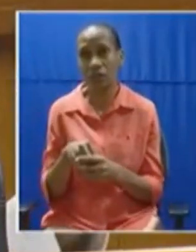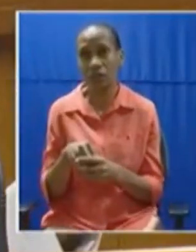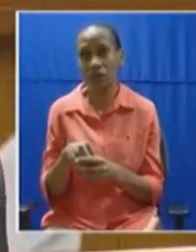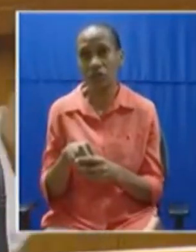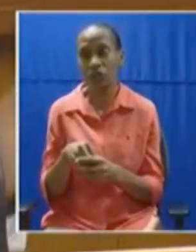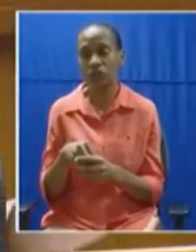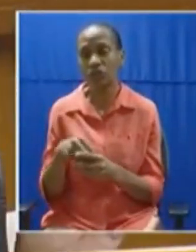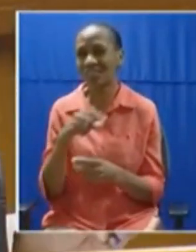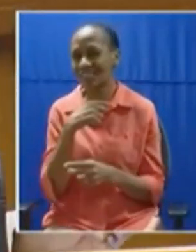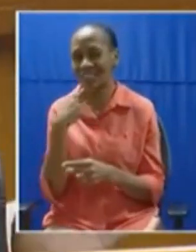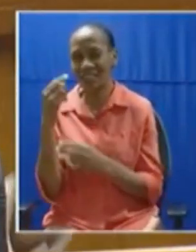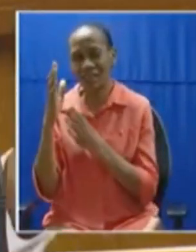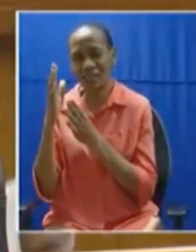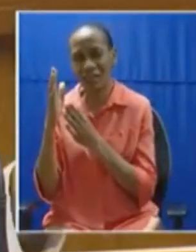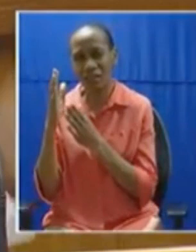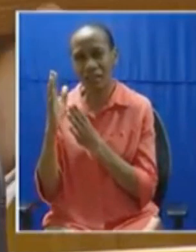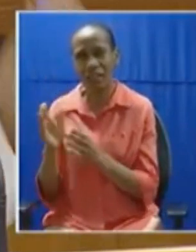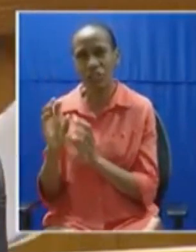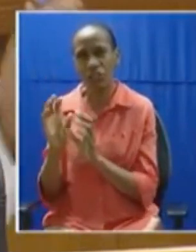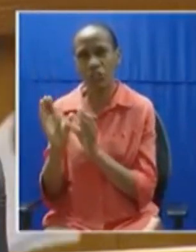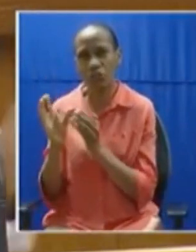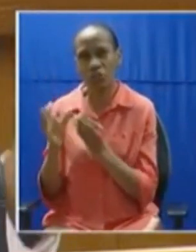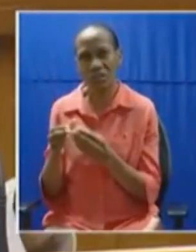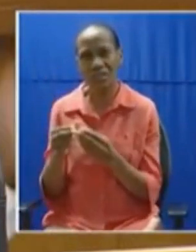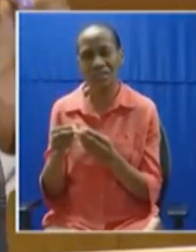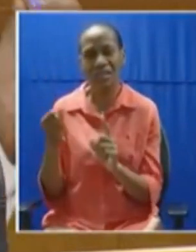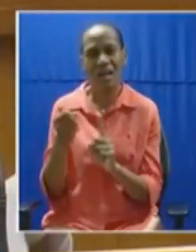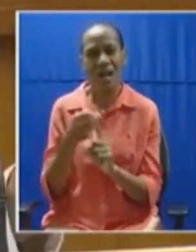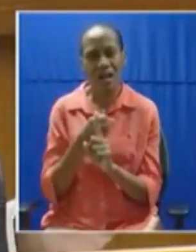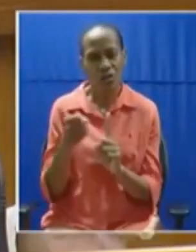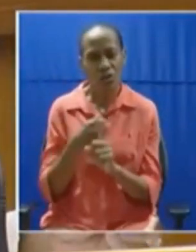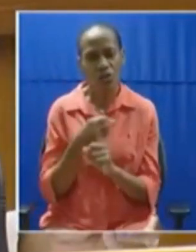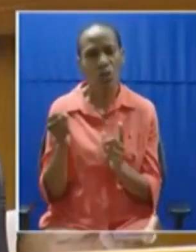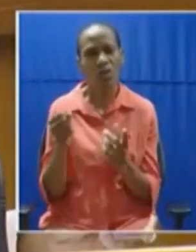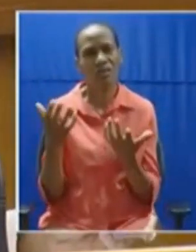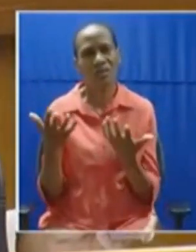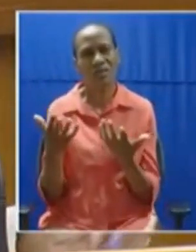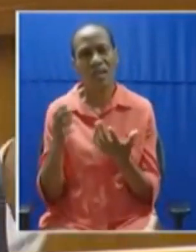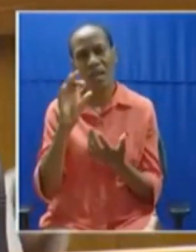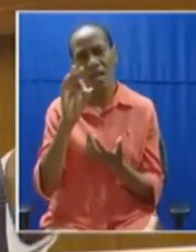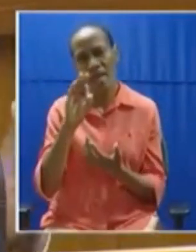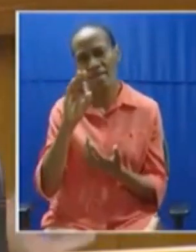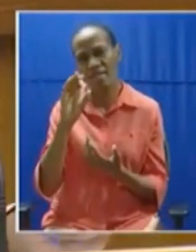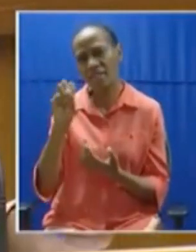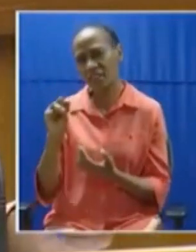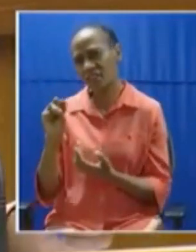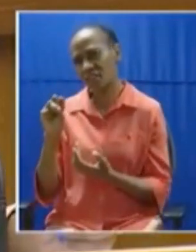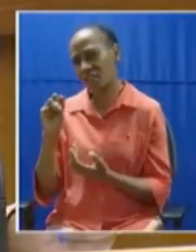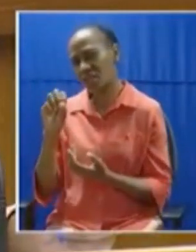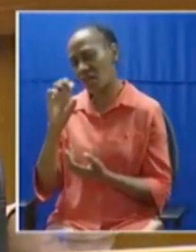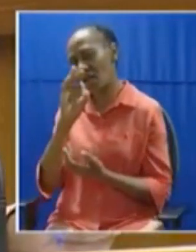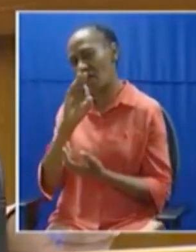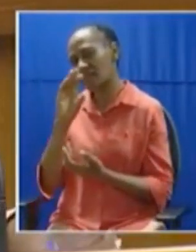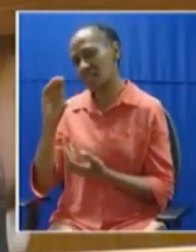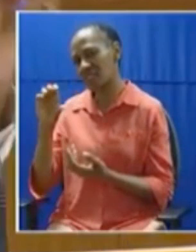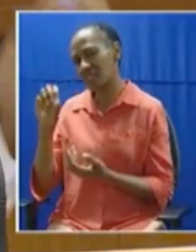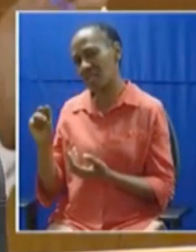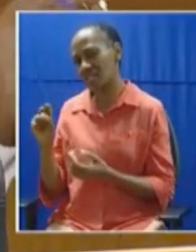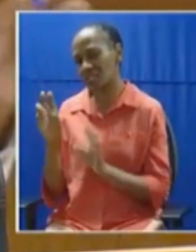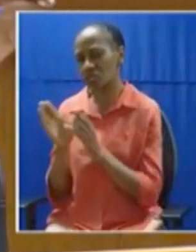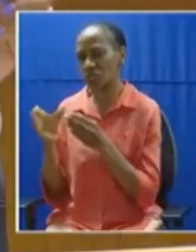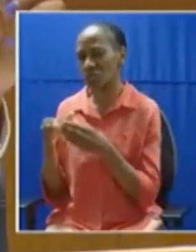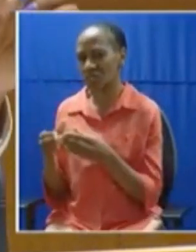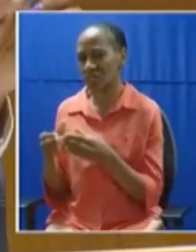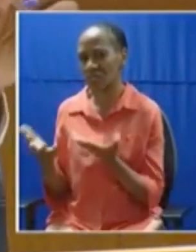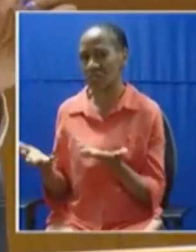homicide and assault, are working in the SAPS, FCS units. That is typical of the ANC government. And this